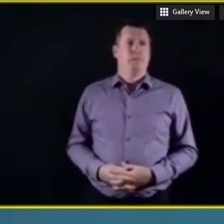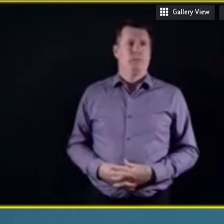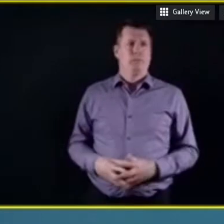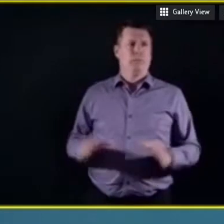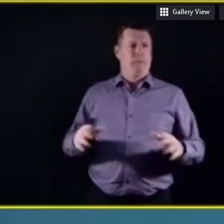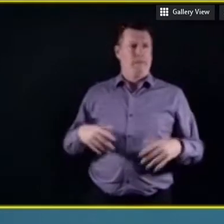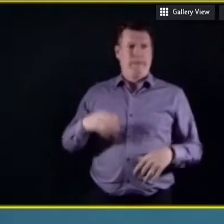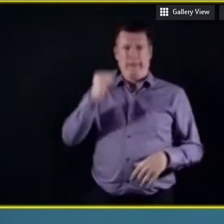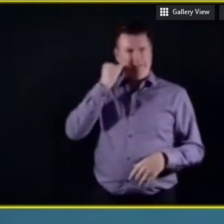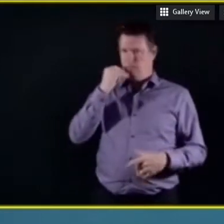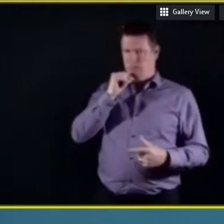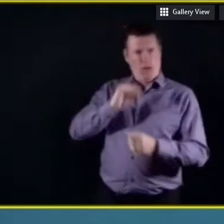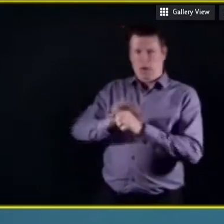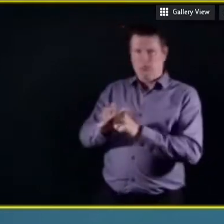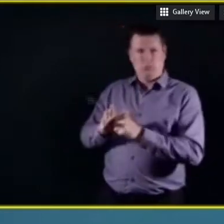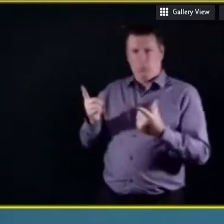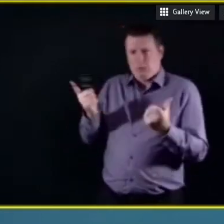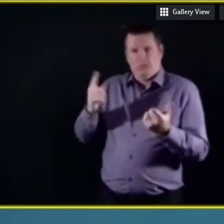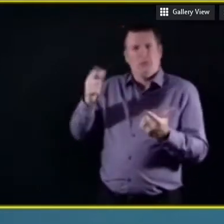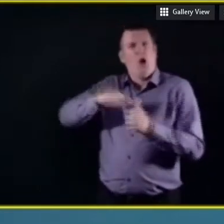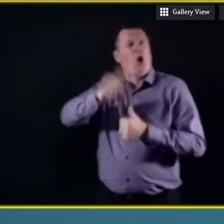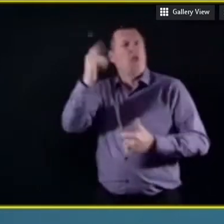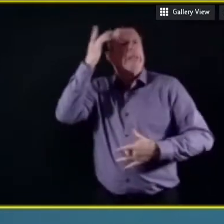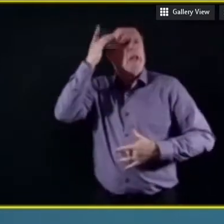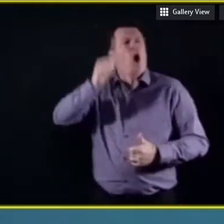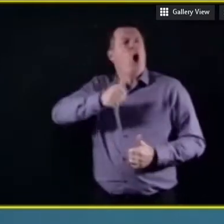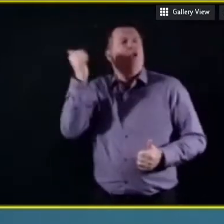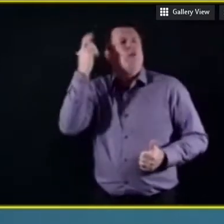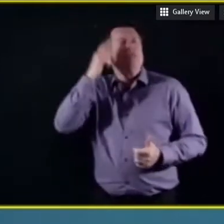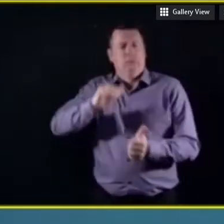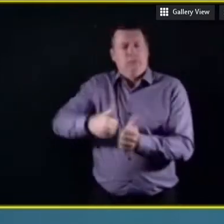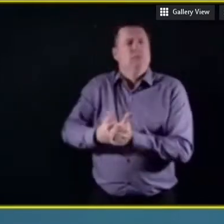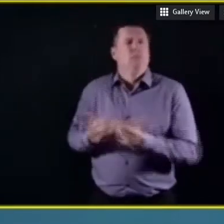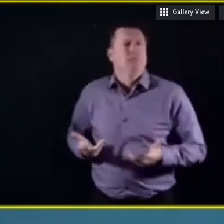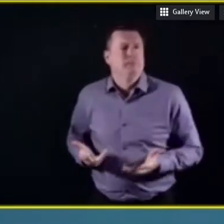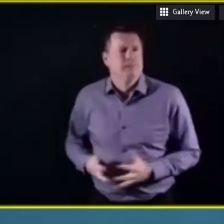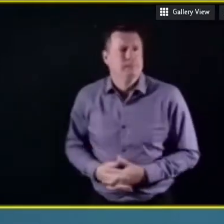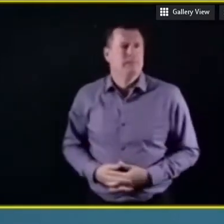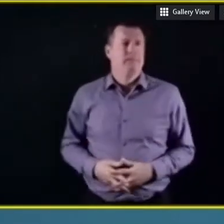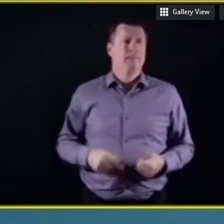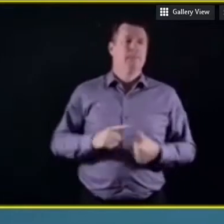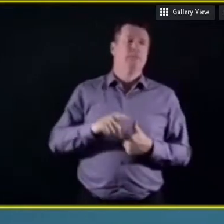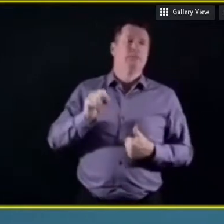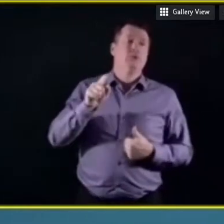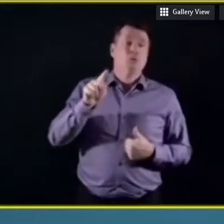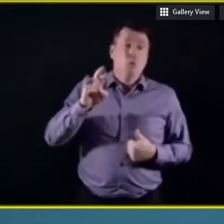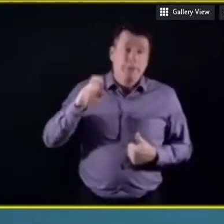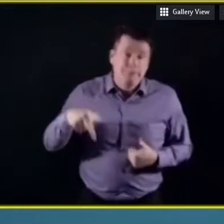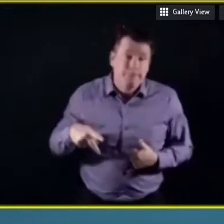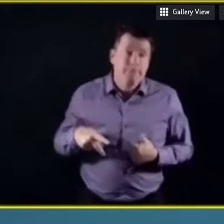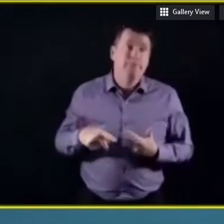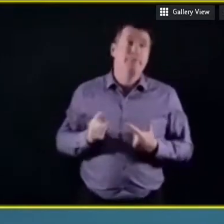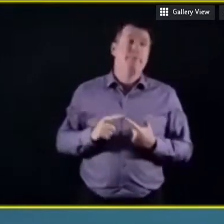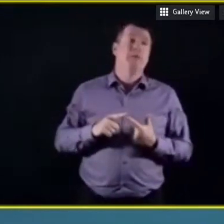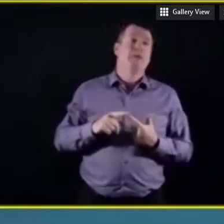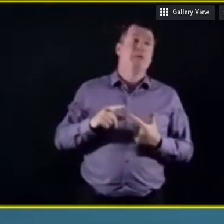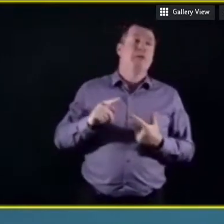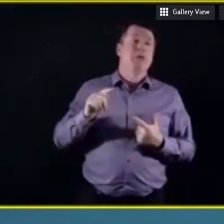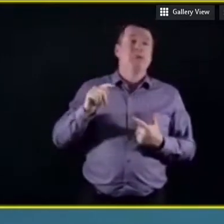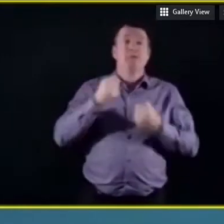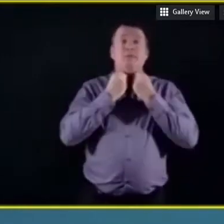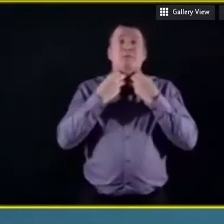diagnoses, just plain tonsillitis. And then if you wanted to investigate something further, you